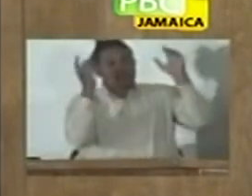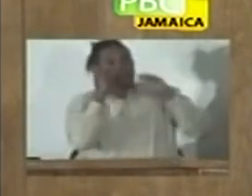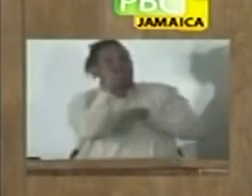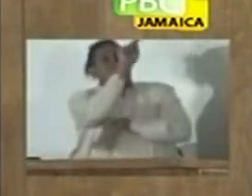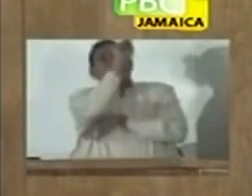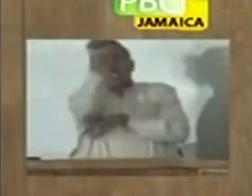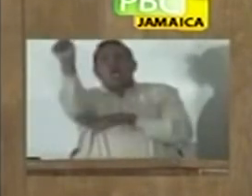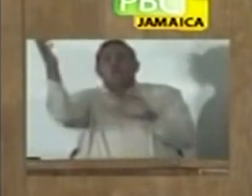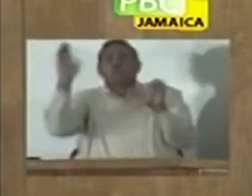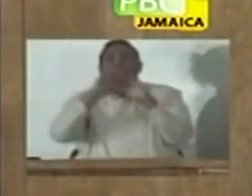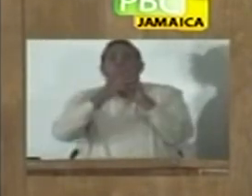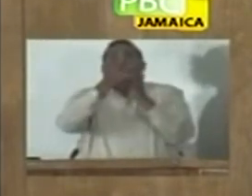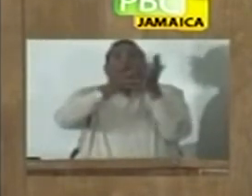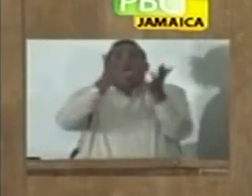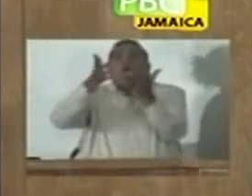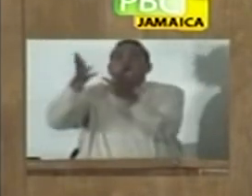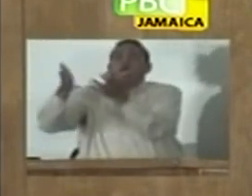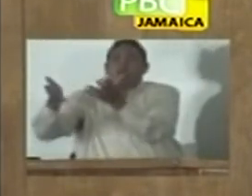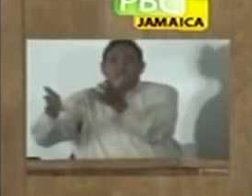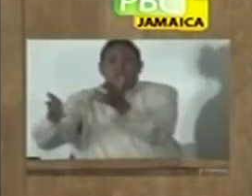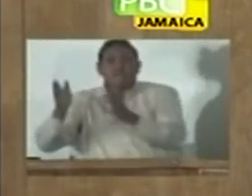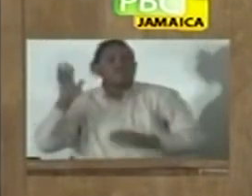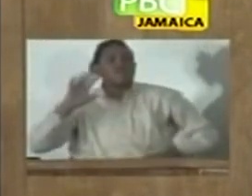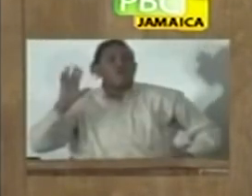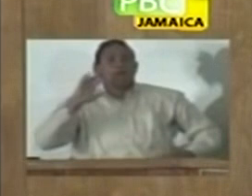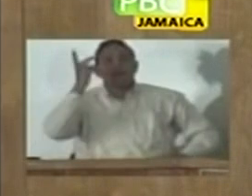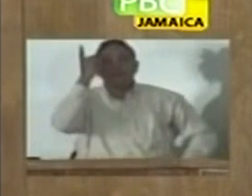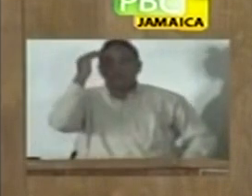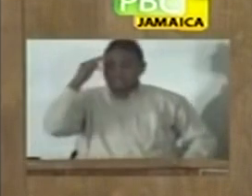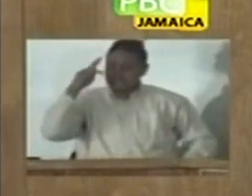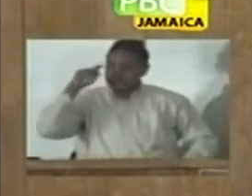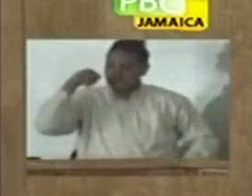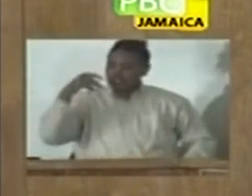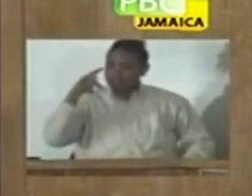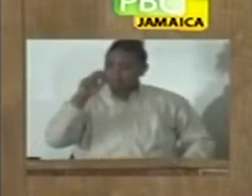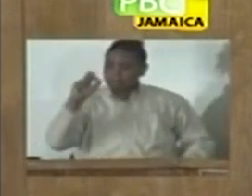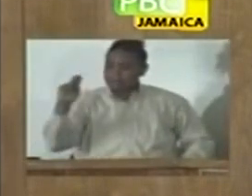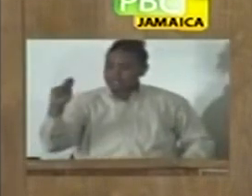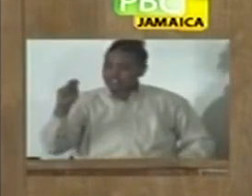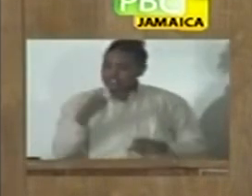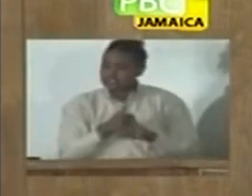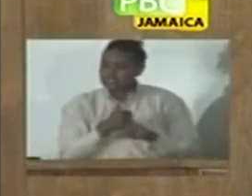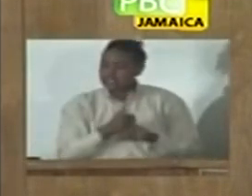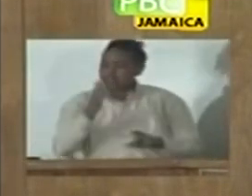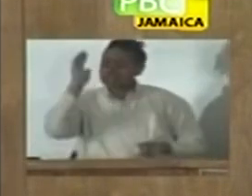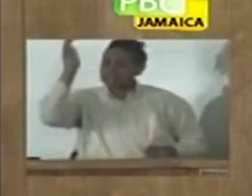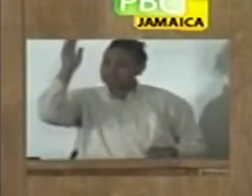former Prime Minister P.J. Patterson, speaking